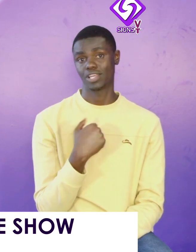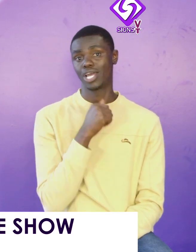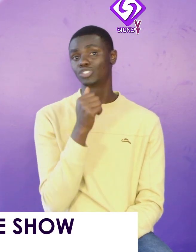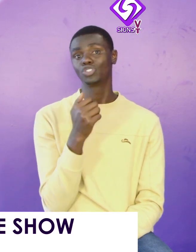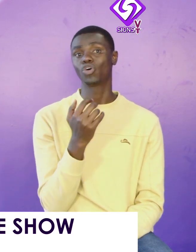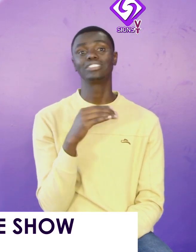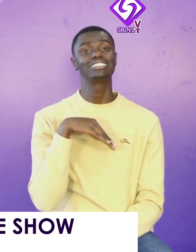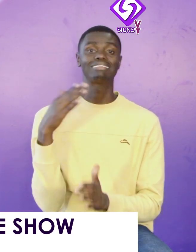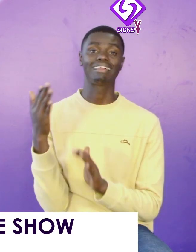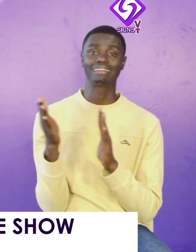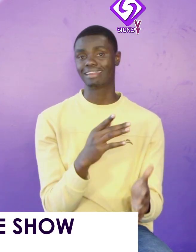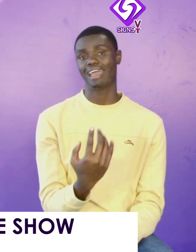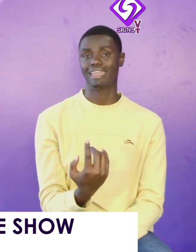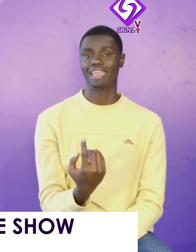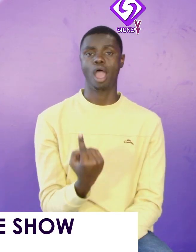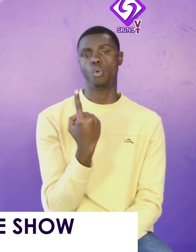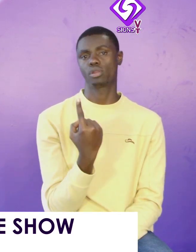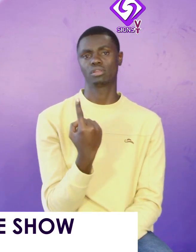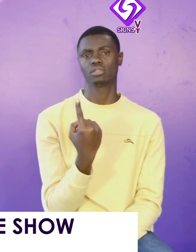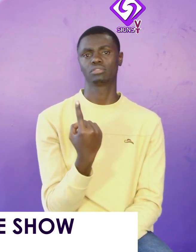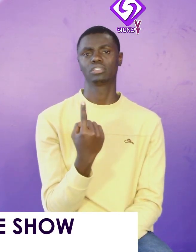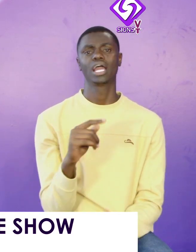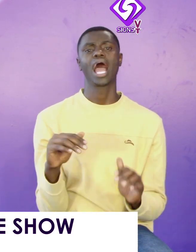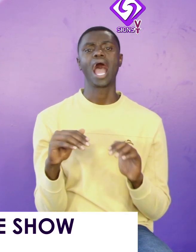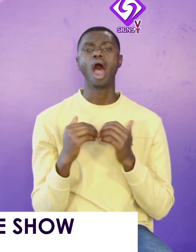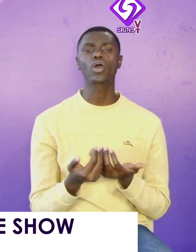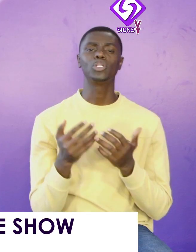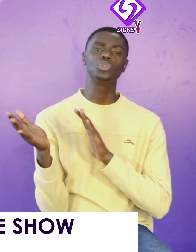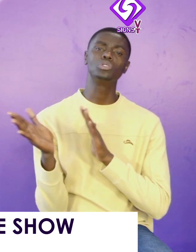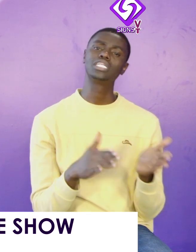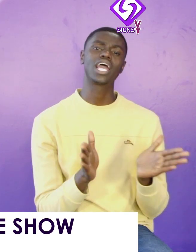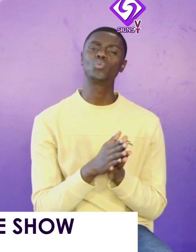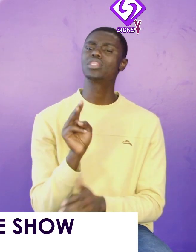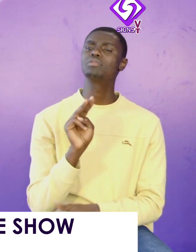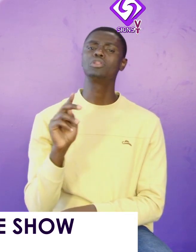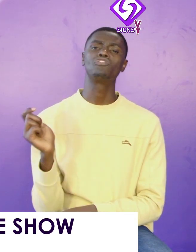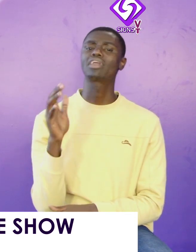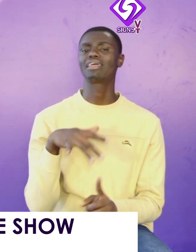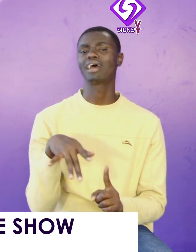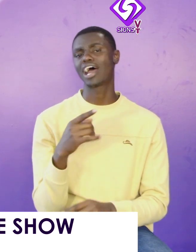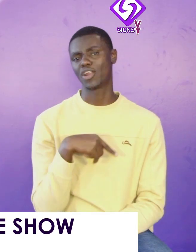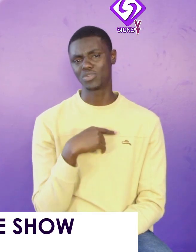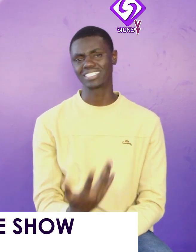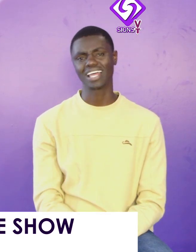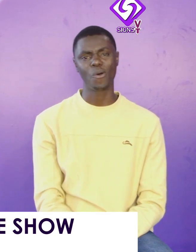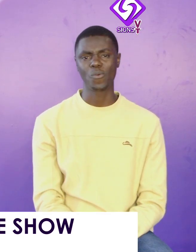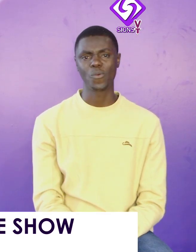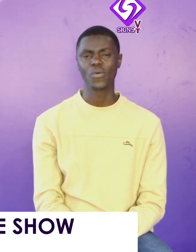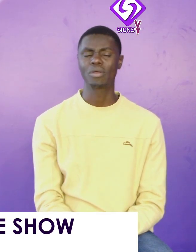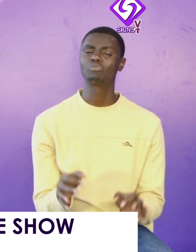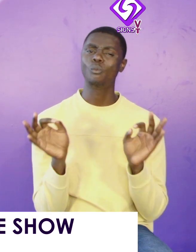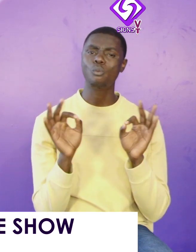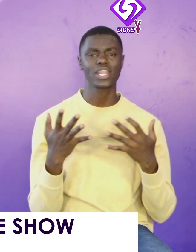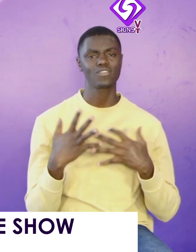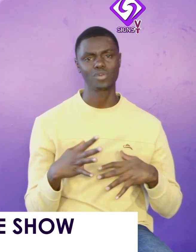die alone. How can you die with all these millions of Kenyans around? Wonderful